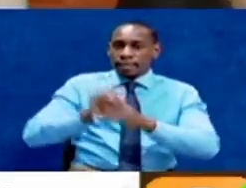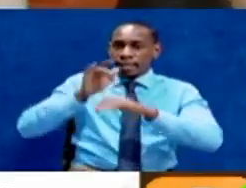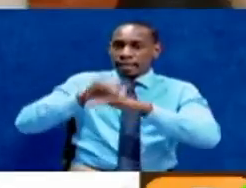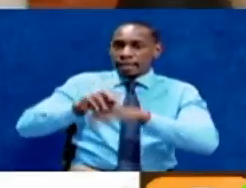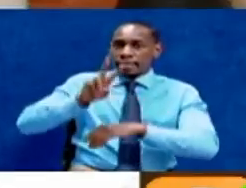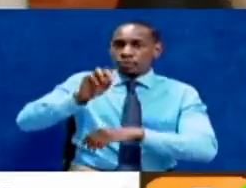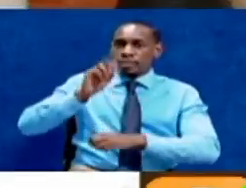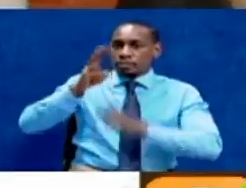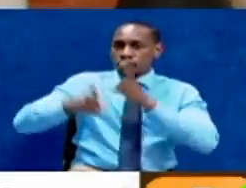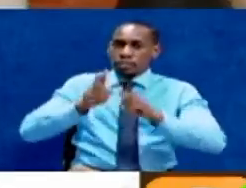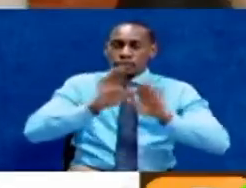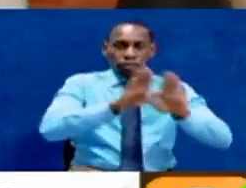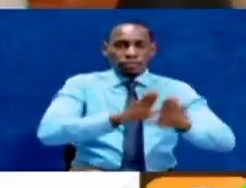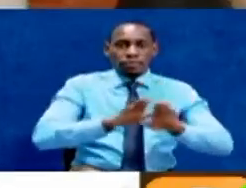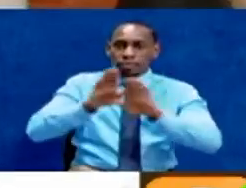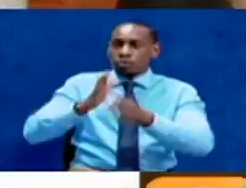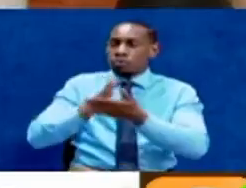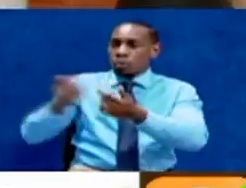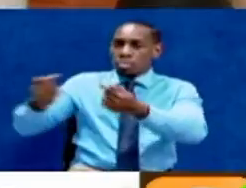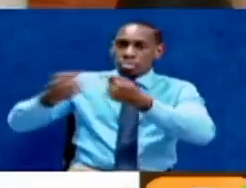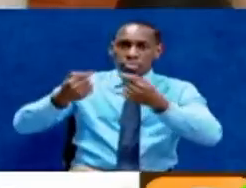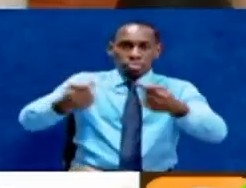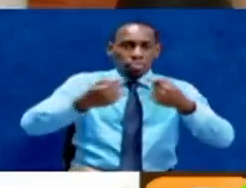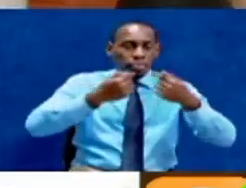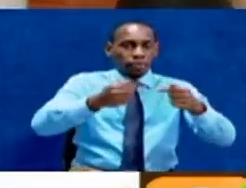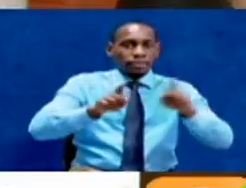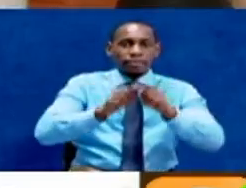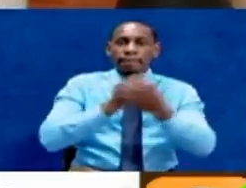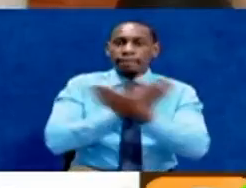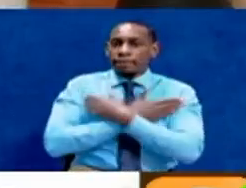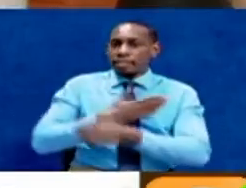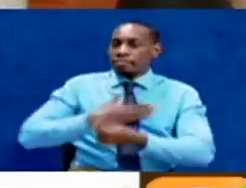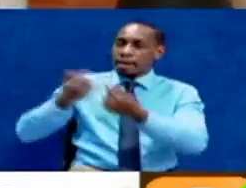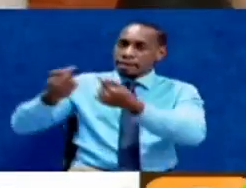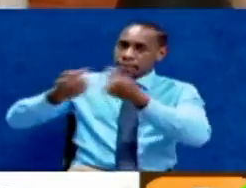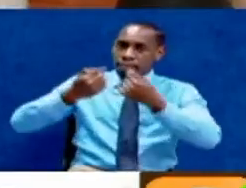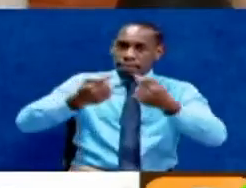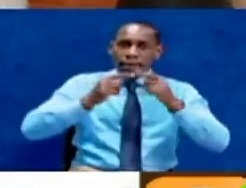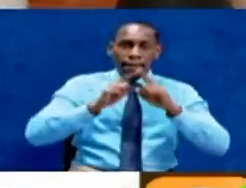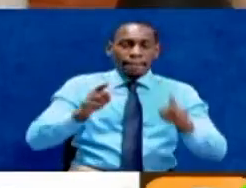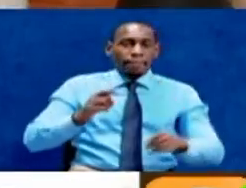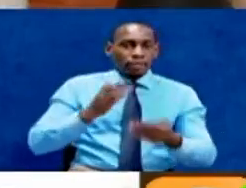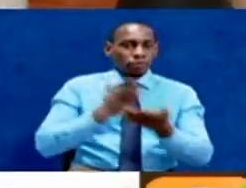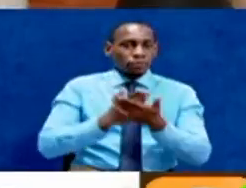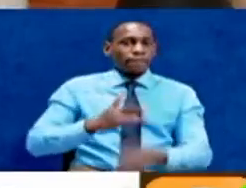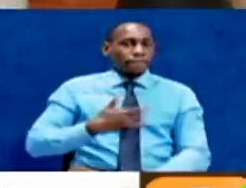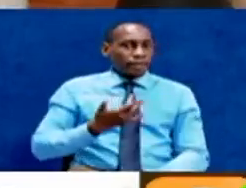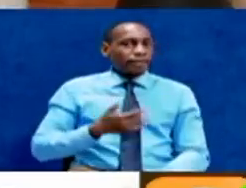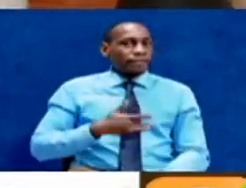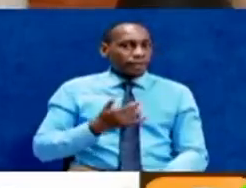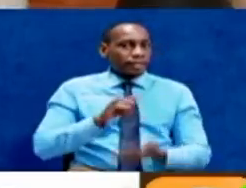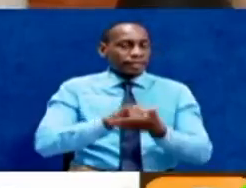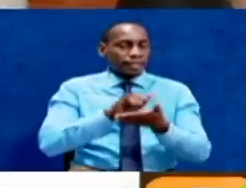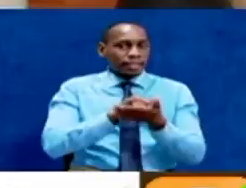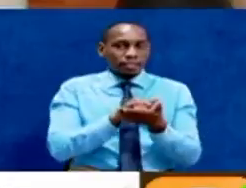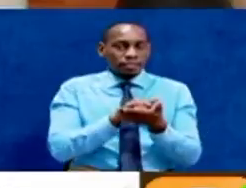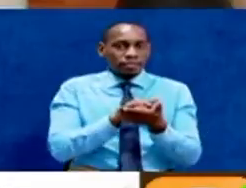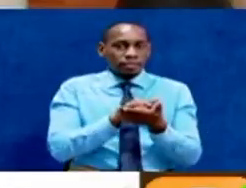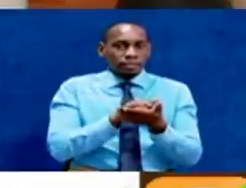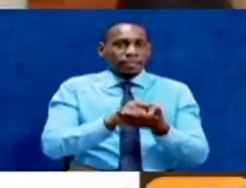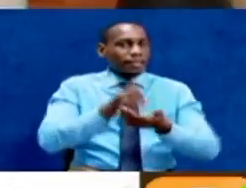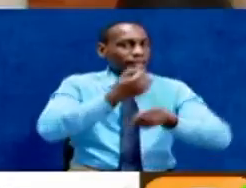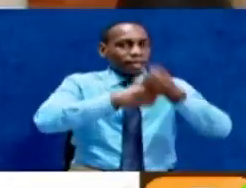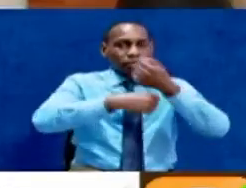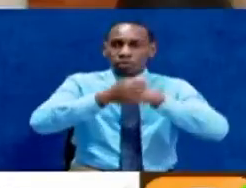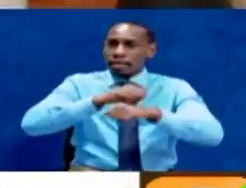campaigns. I was called all manner of names by even colleagues of mine. But I felt very strongly that there was something going on that was